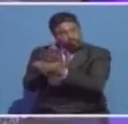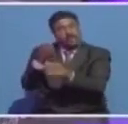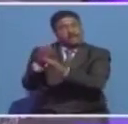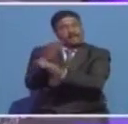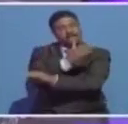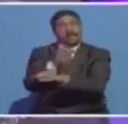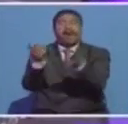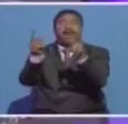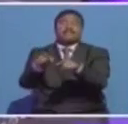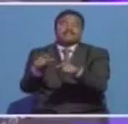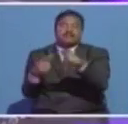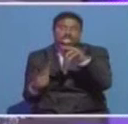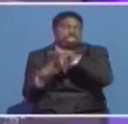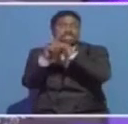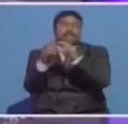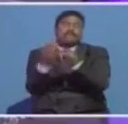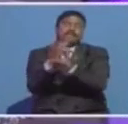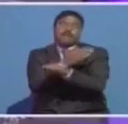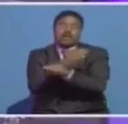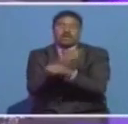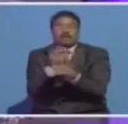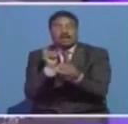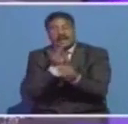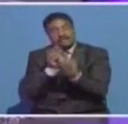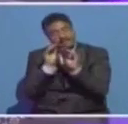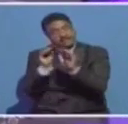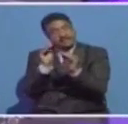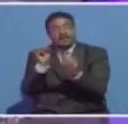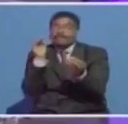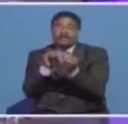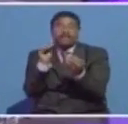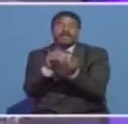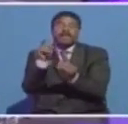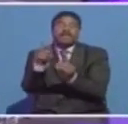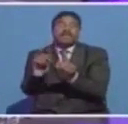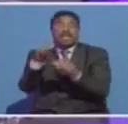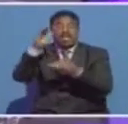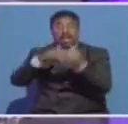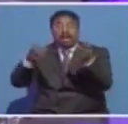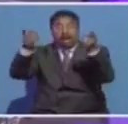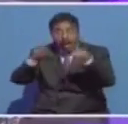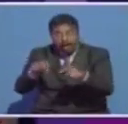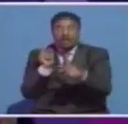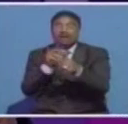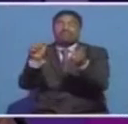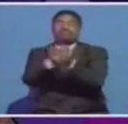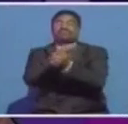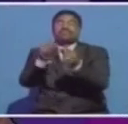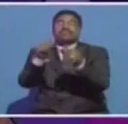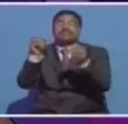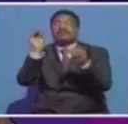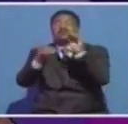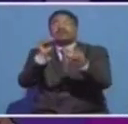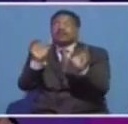not invest in avoiding disasters, it will become more expensive to deal with a disaster when it occurs. Manage disasters. Yes. Are you talking with